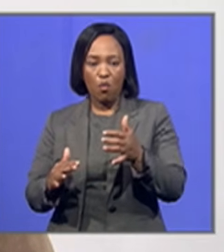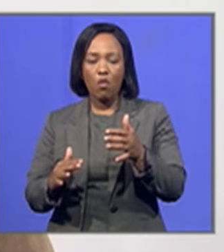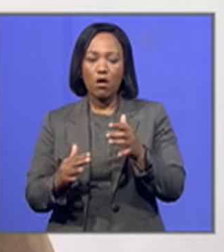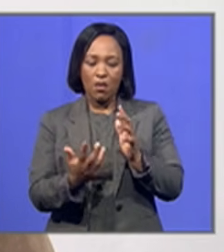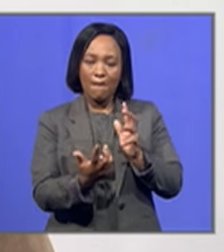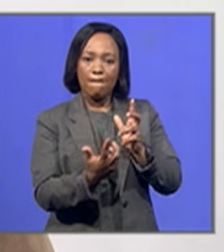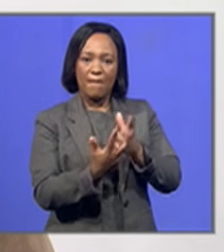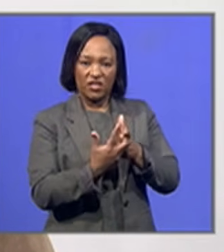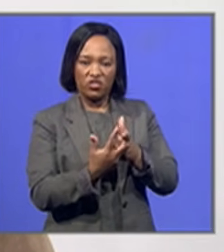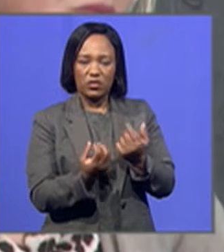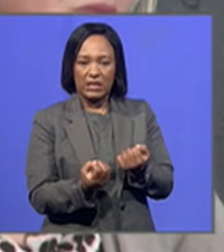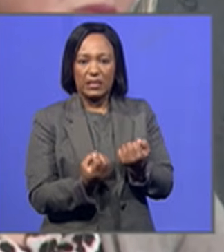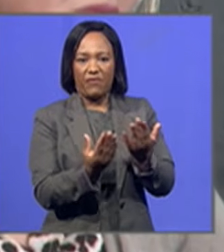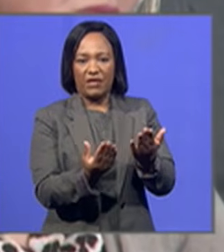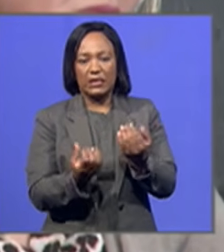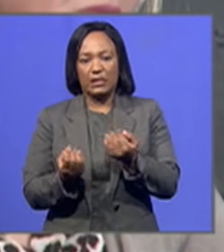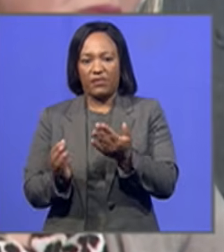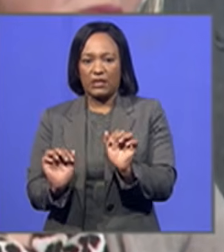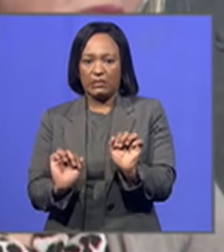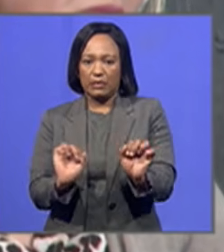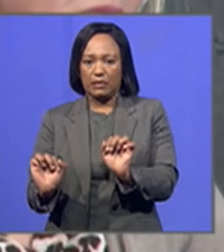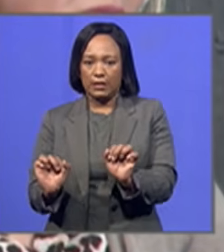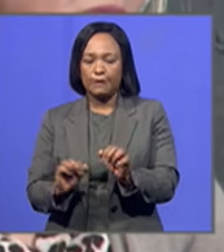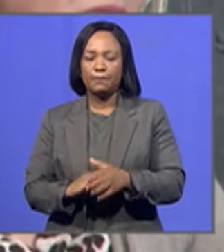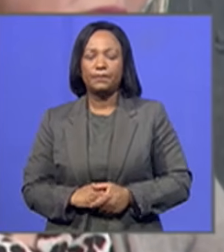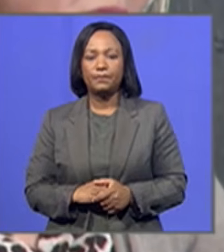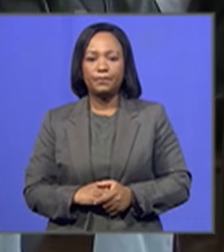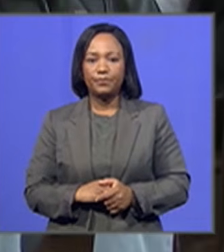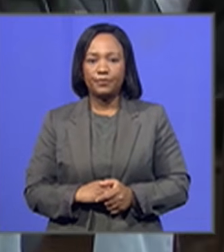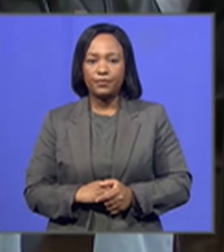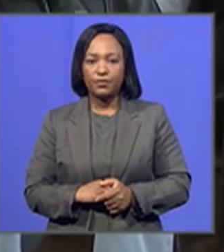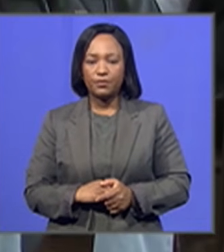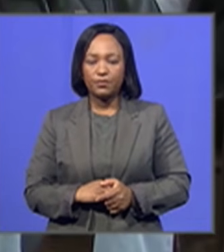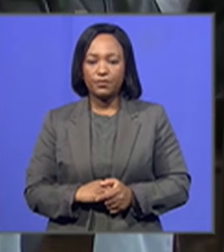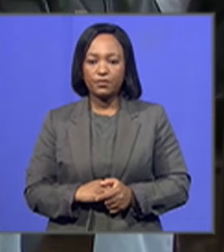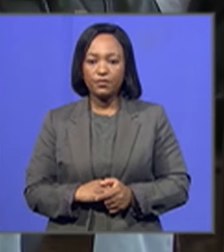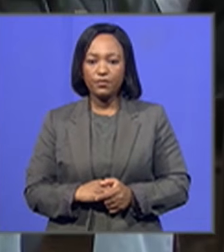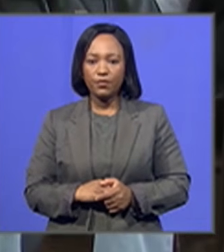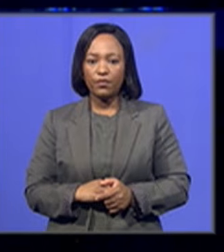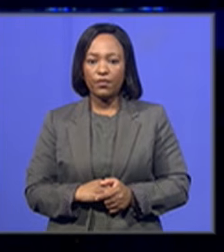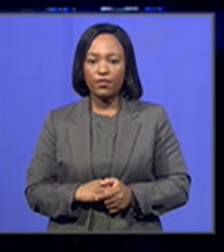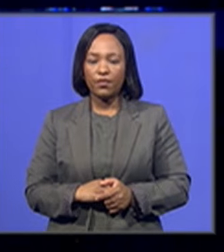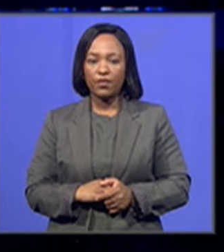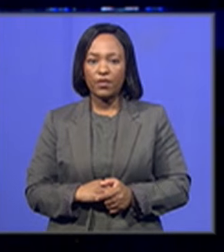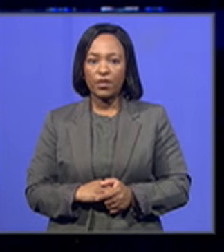ho latela ditshebeletso tsa bona. Kamogelo Siekwi, dikgang tsa SABC, Bloemfontein.